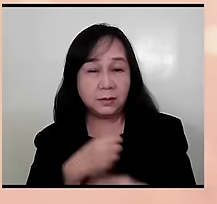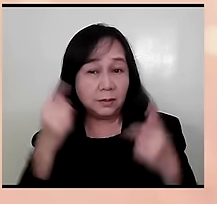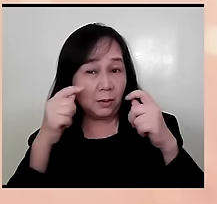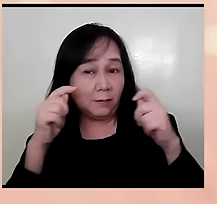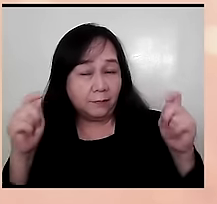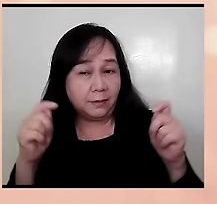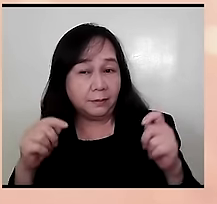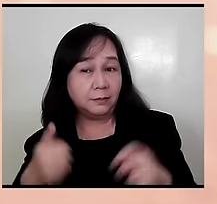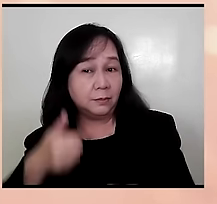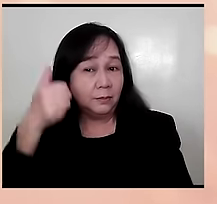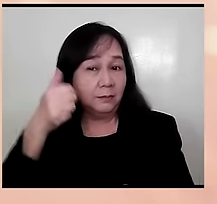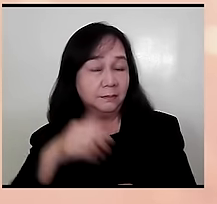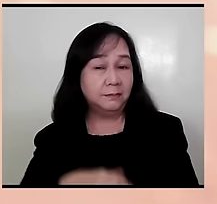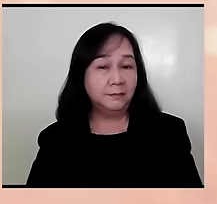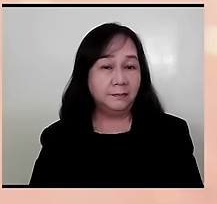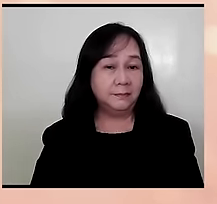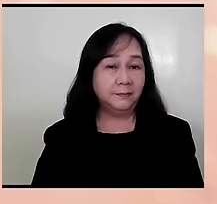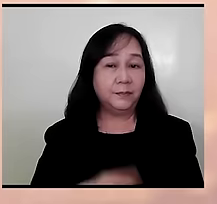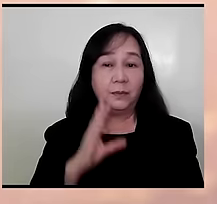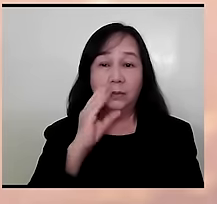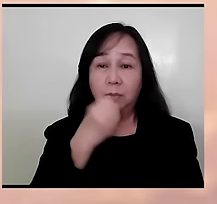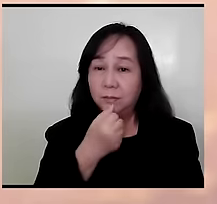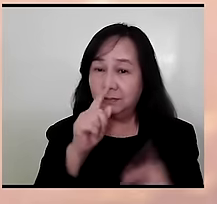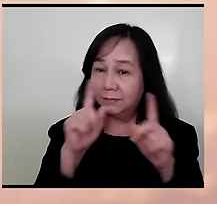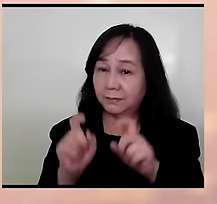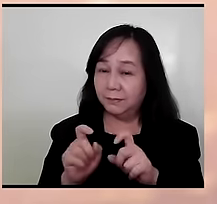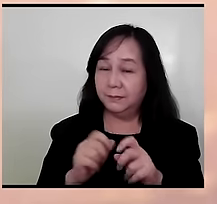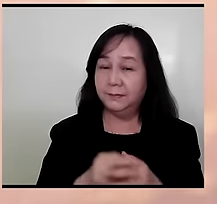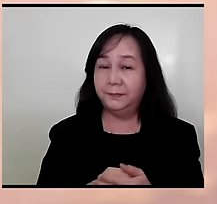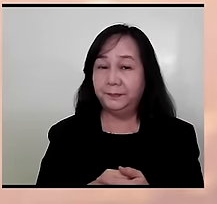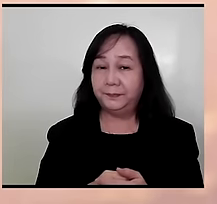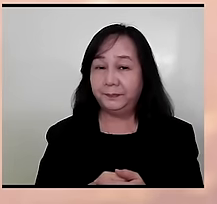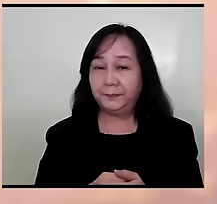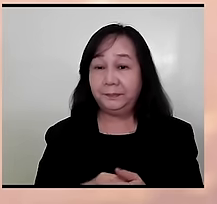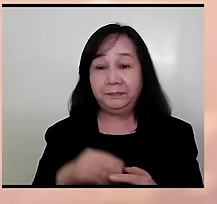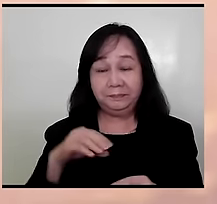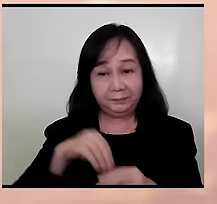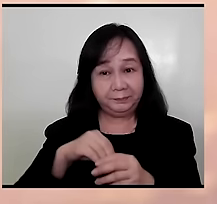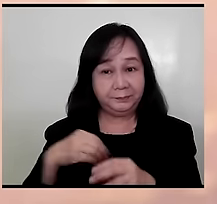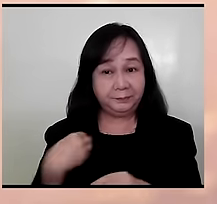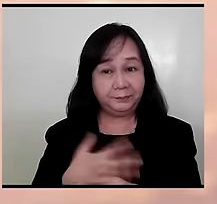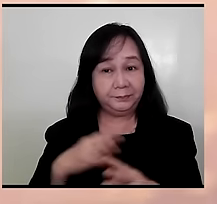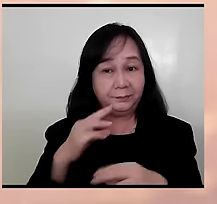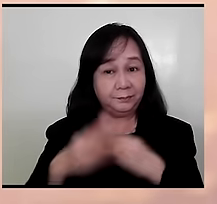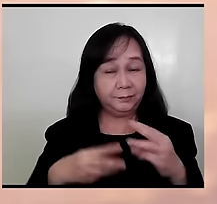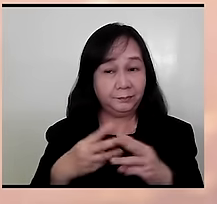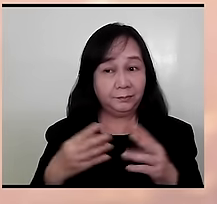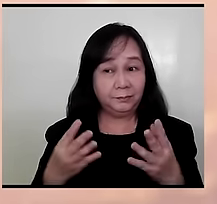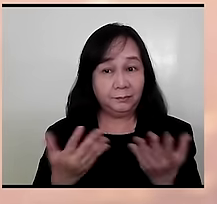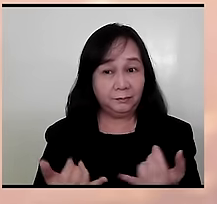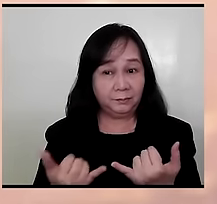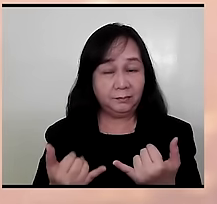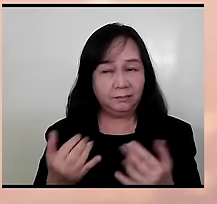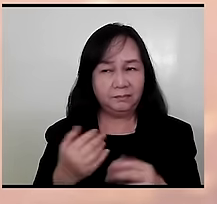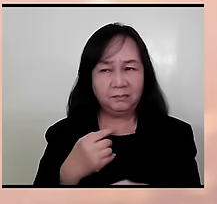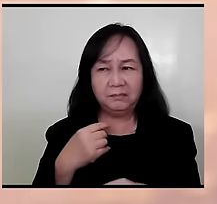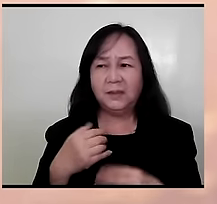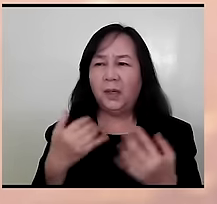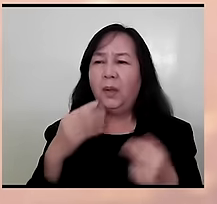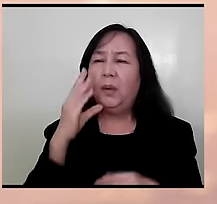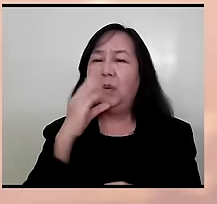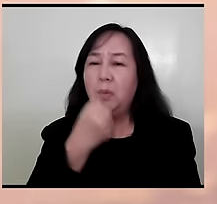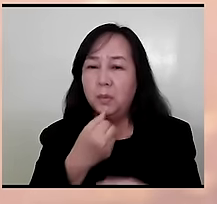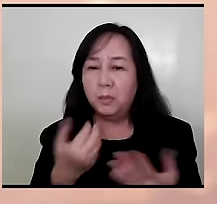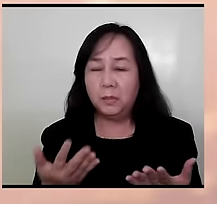one? Who? In our world today, who usually